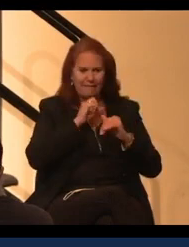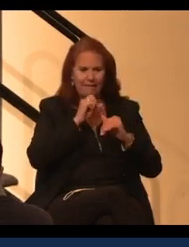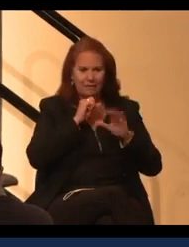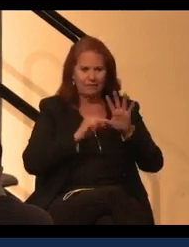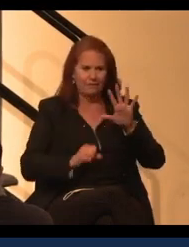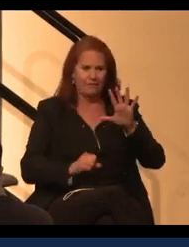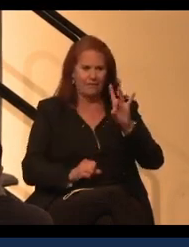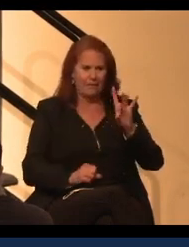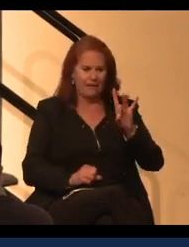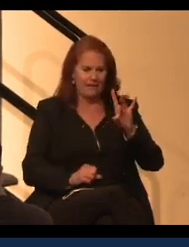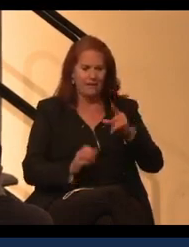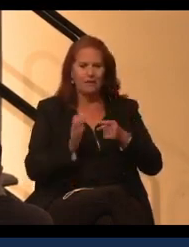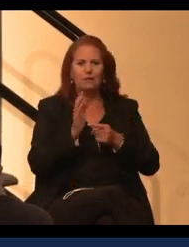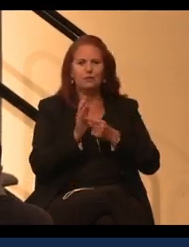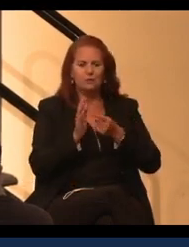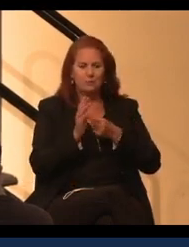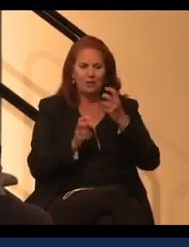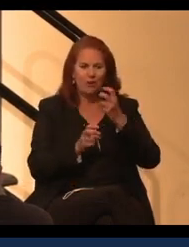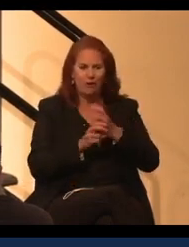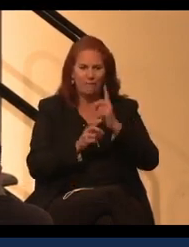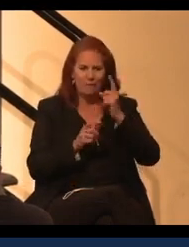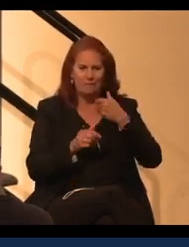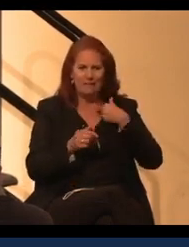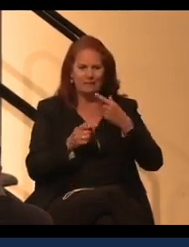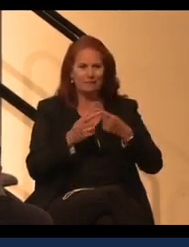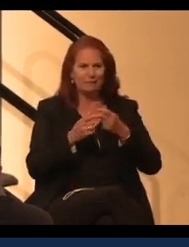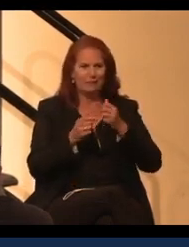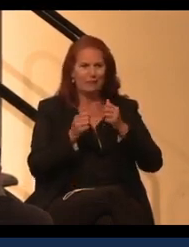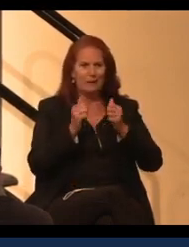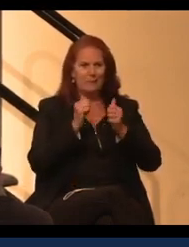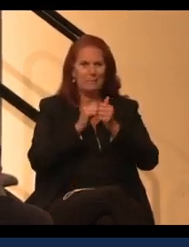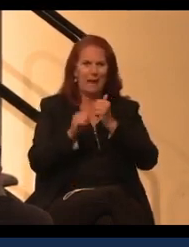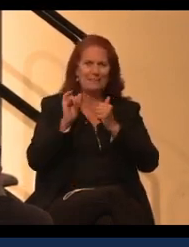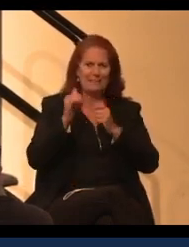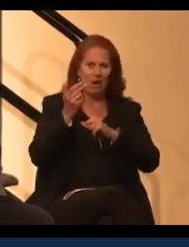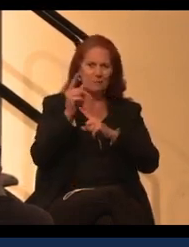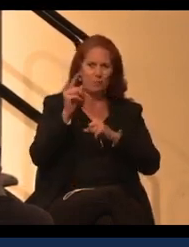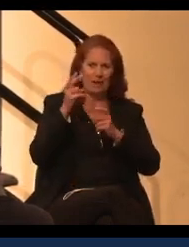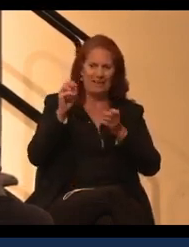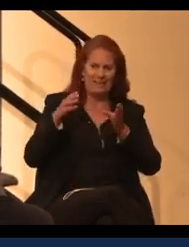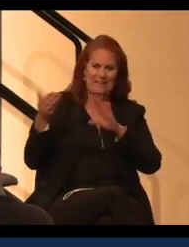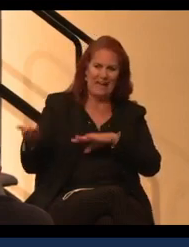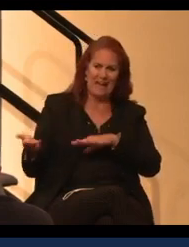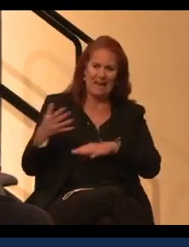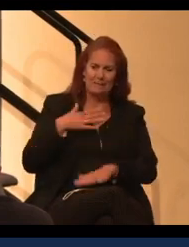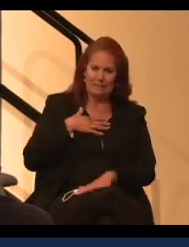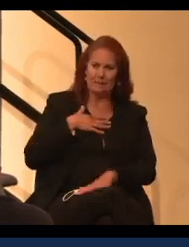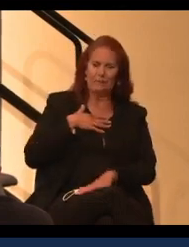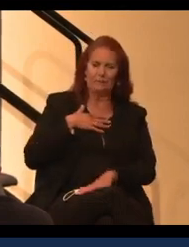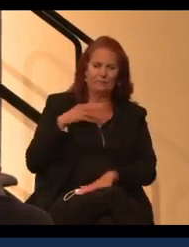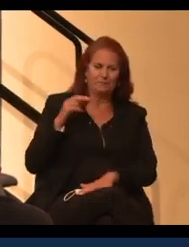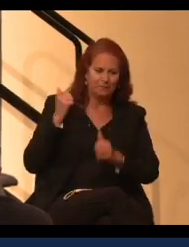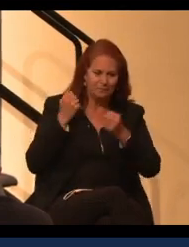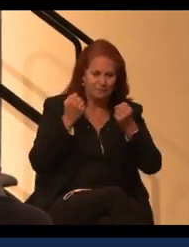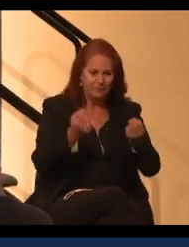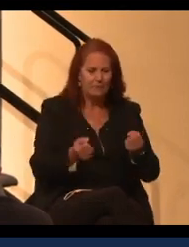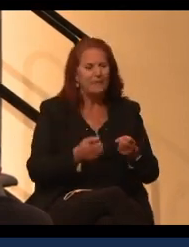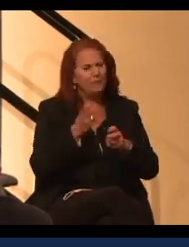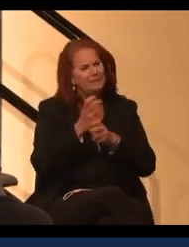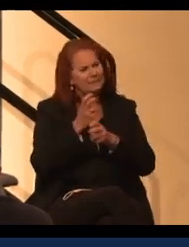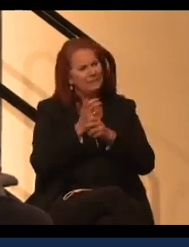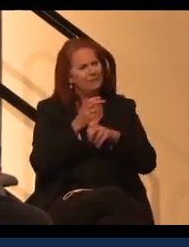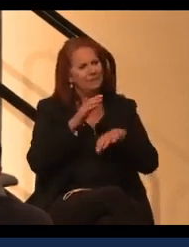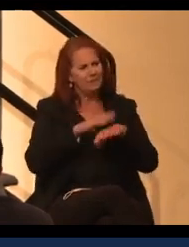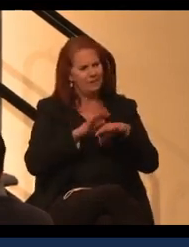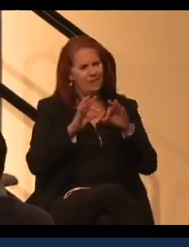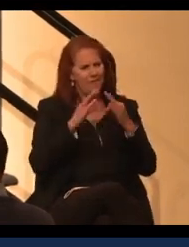58. So sometimes it is hard for me to kind of pass through that hospital where he passed away. and of course was really difficult